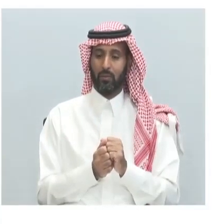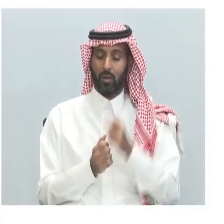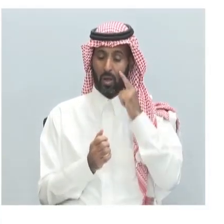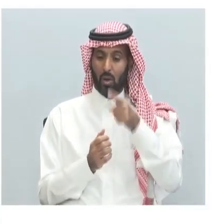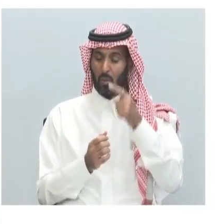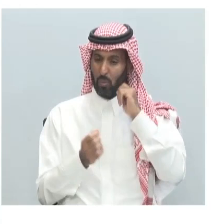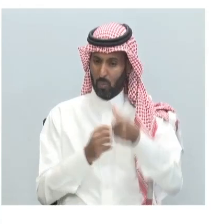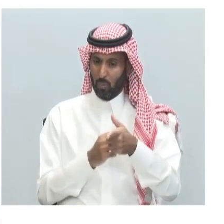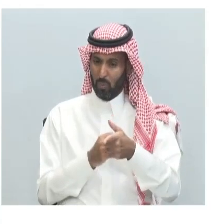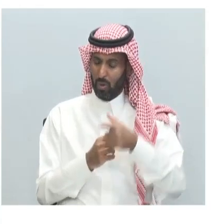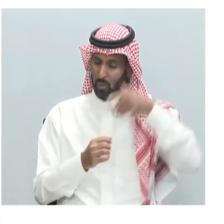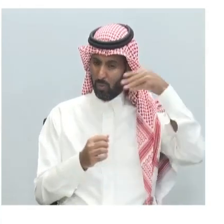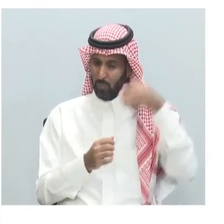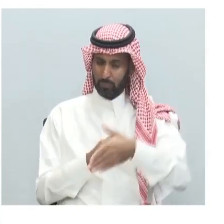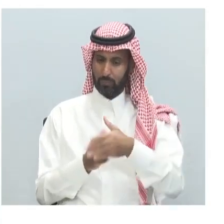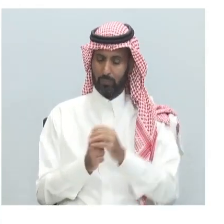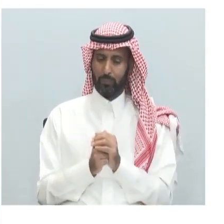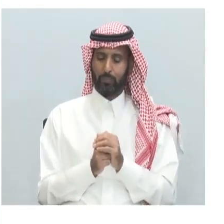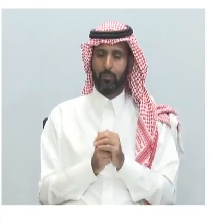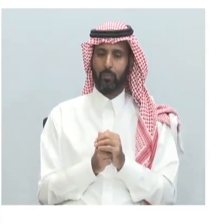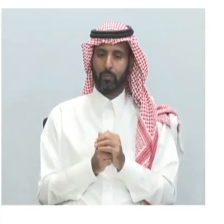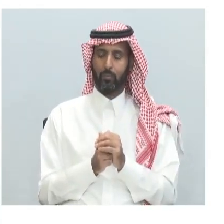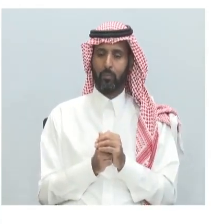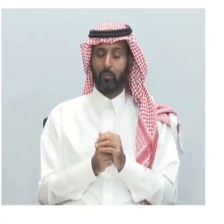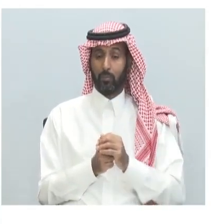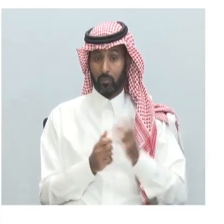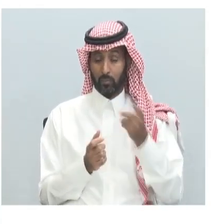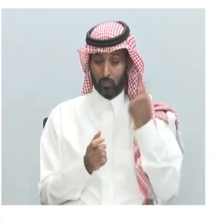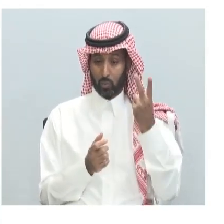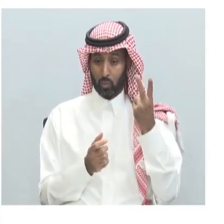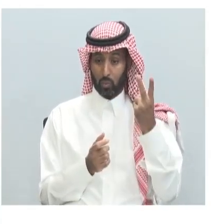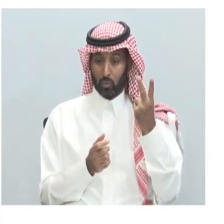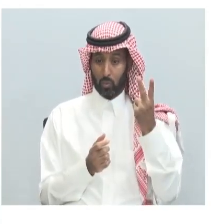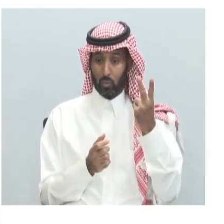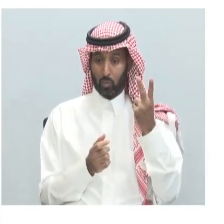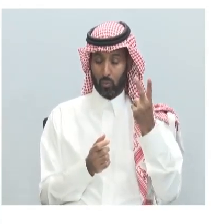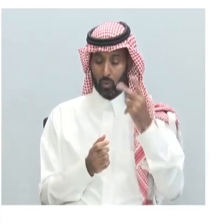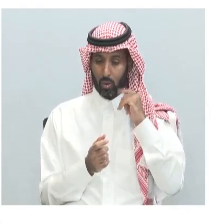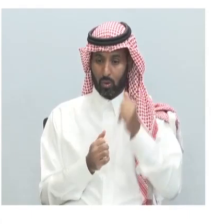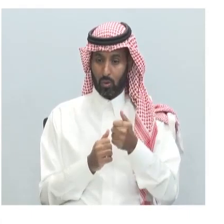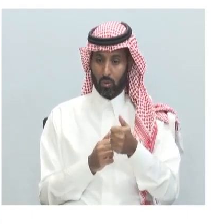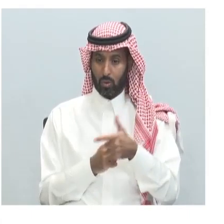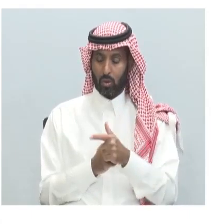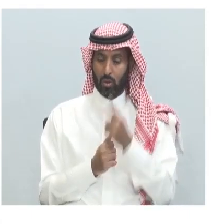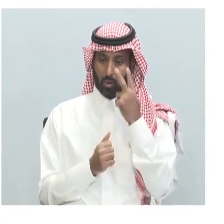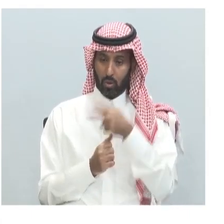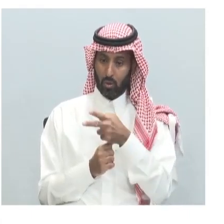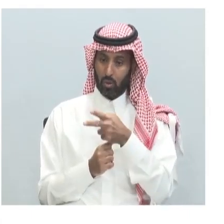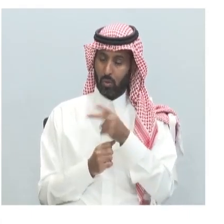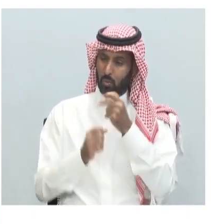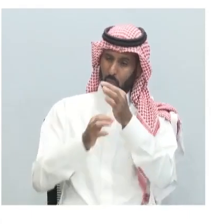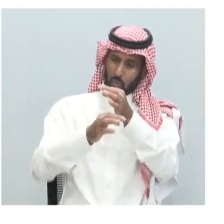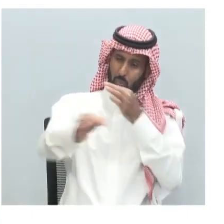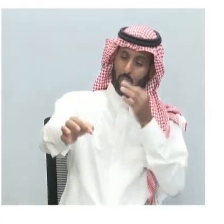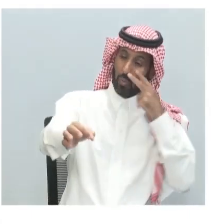even faster. Okay, so we have two speed here. They see very